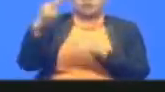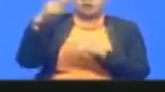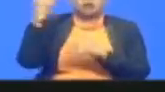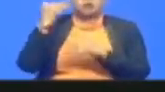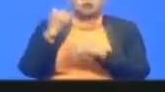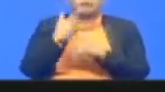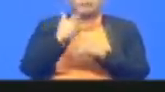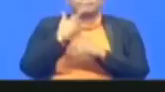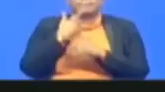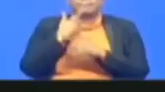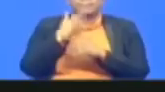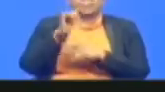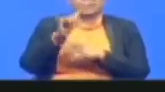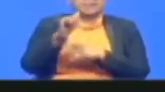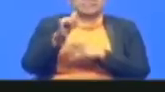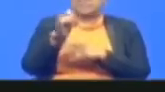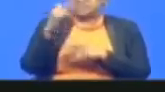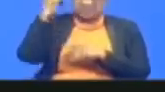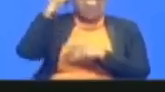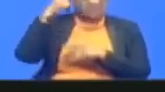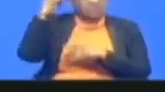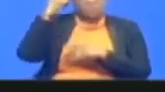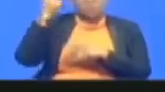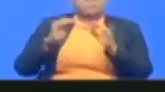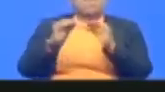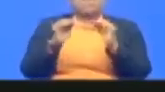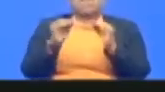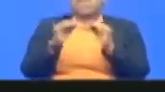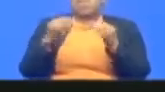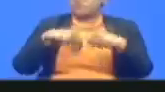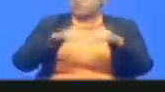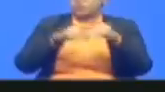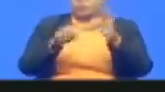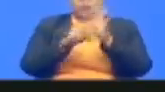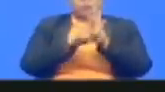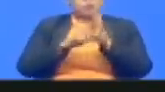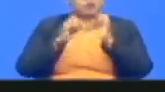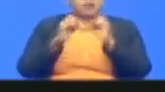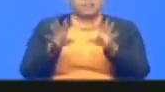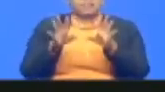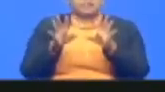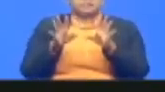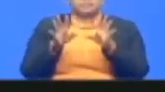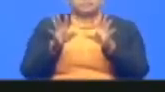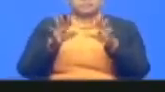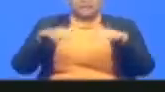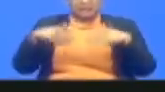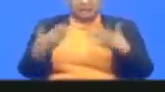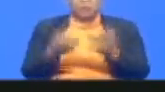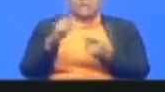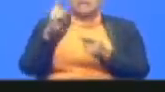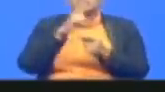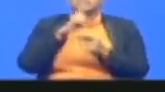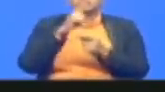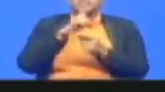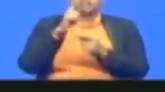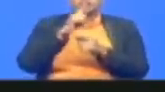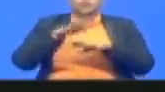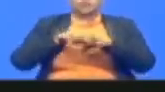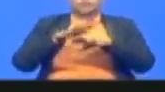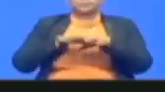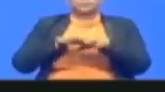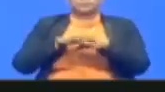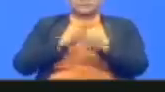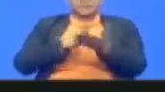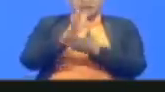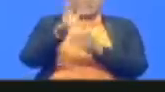Ministry of Health was unreasonable, drastic, and did not follow the law on how the restrictions on the right on rights can